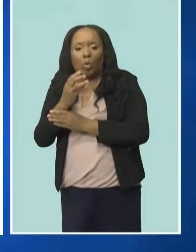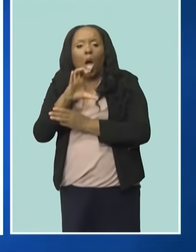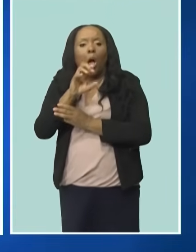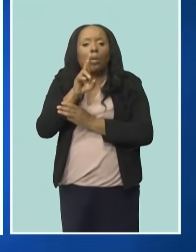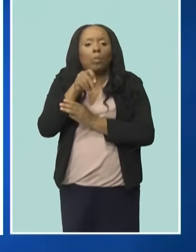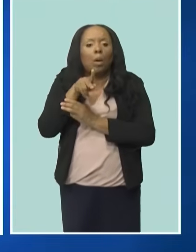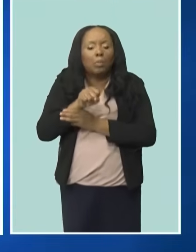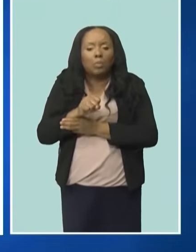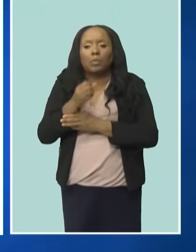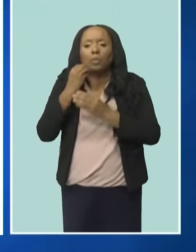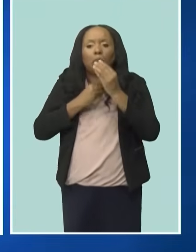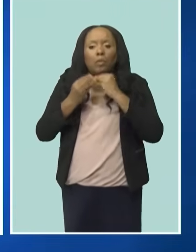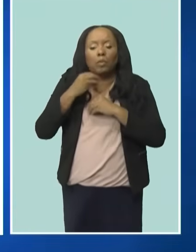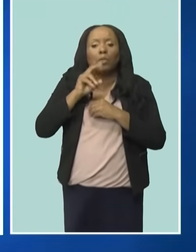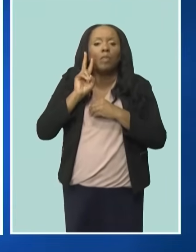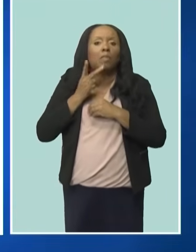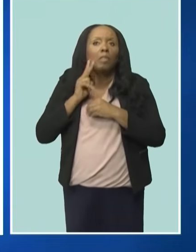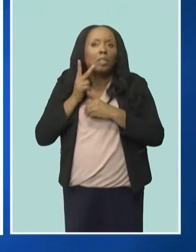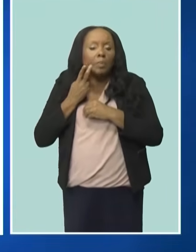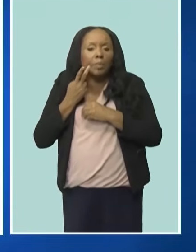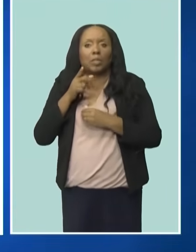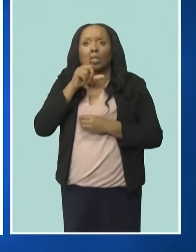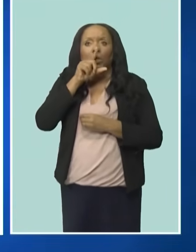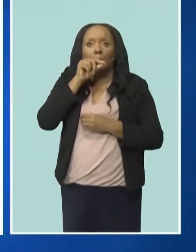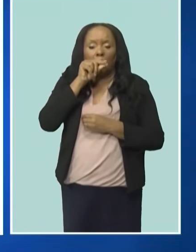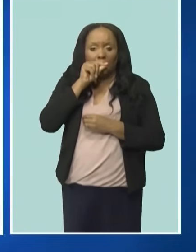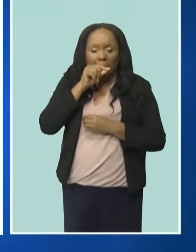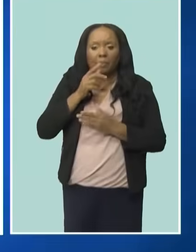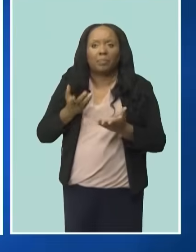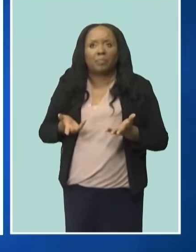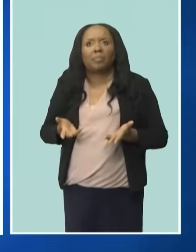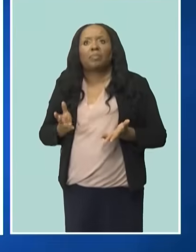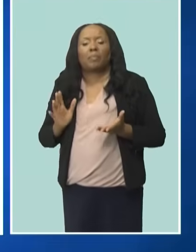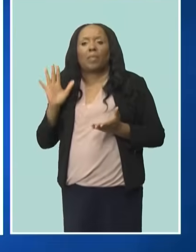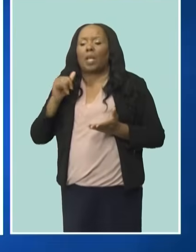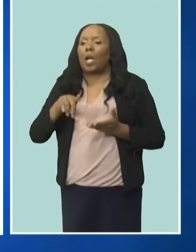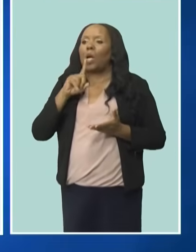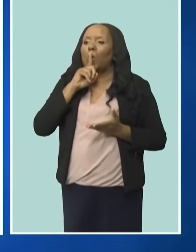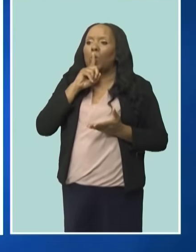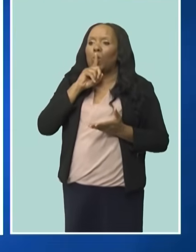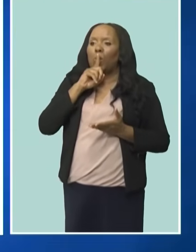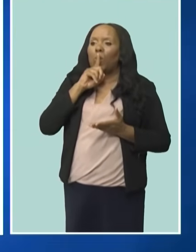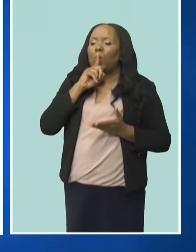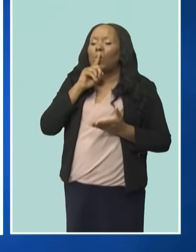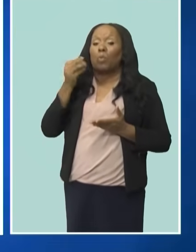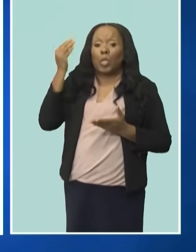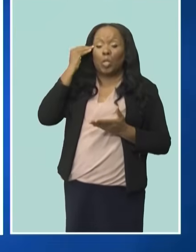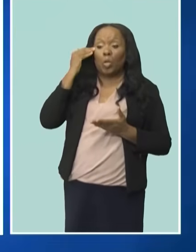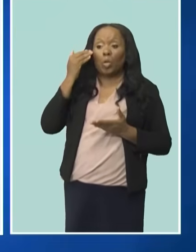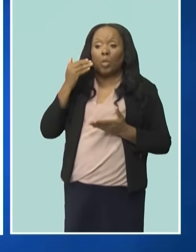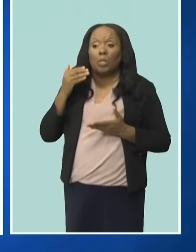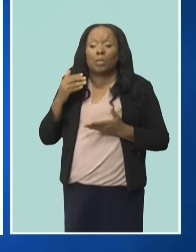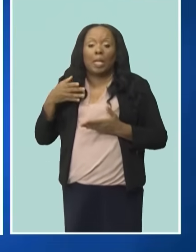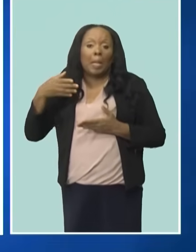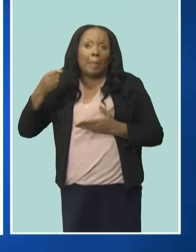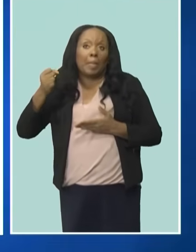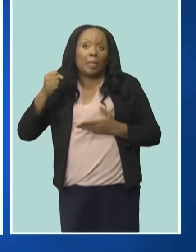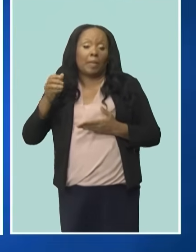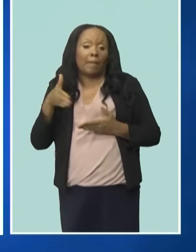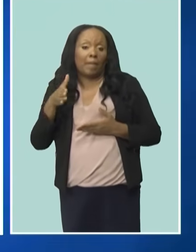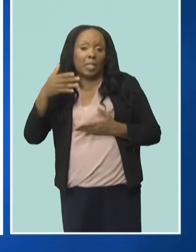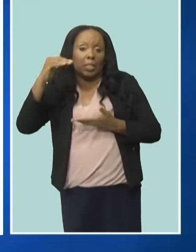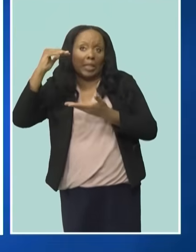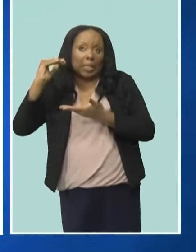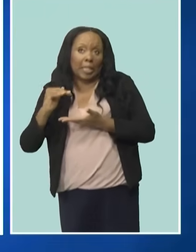vegetables, chicken and other meat output. Those outpaced declines in milk and declines in fish